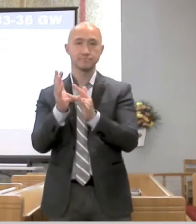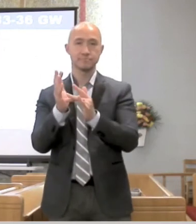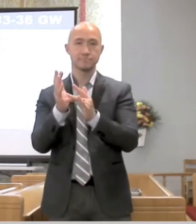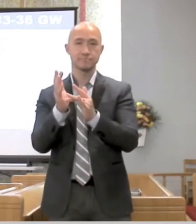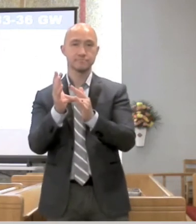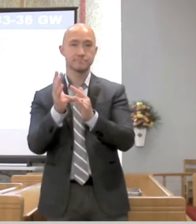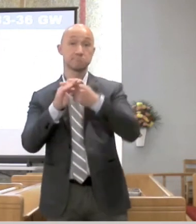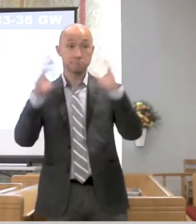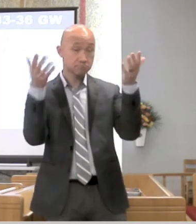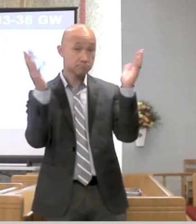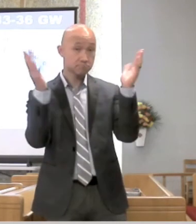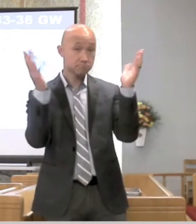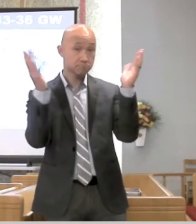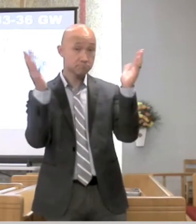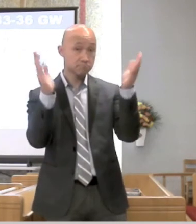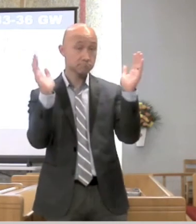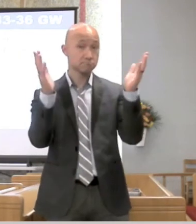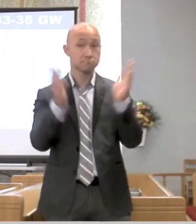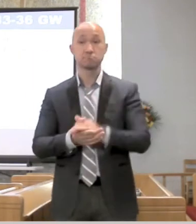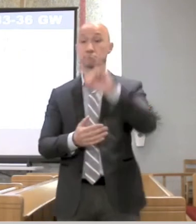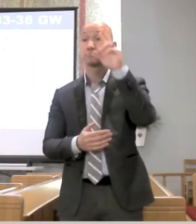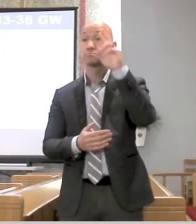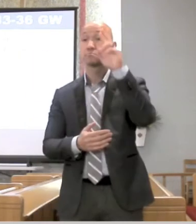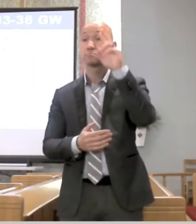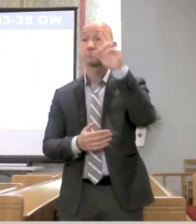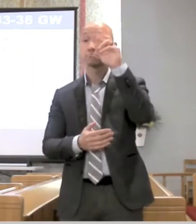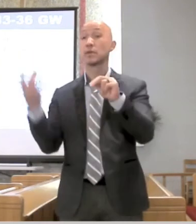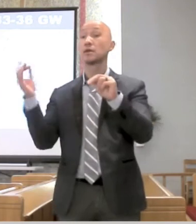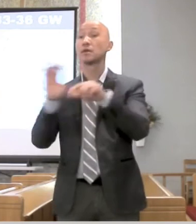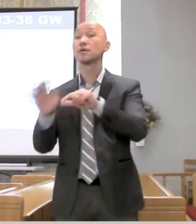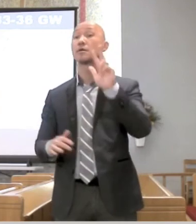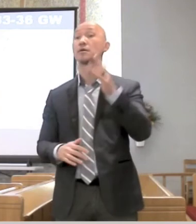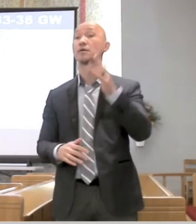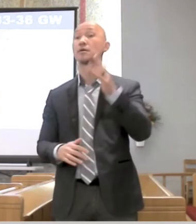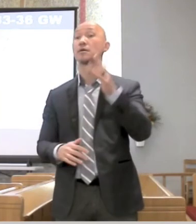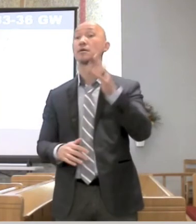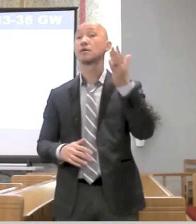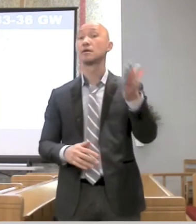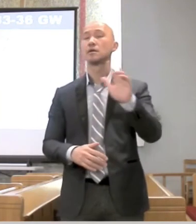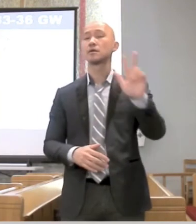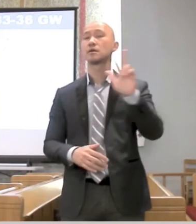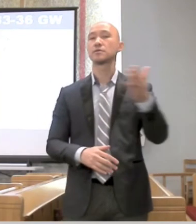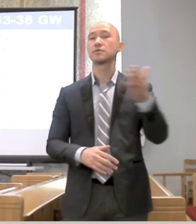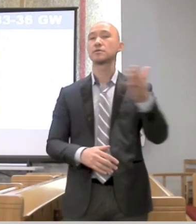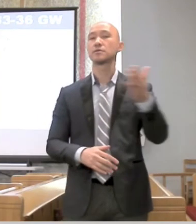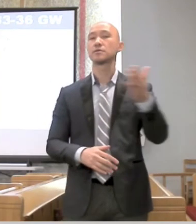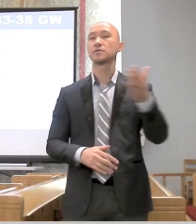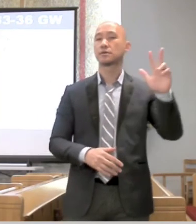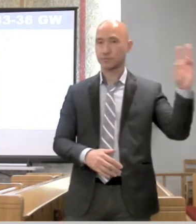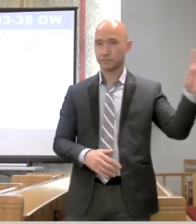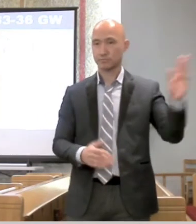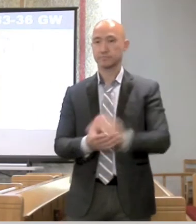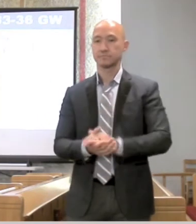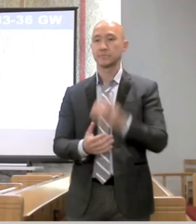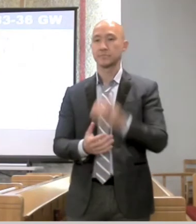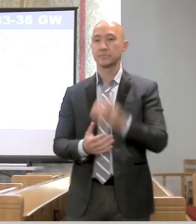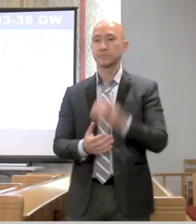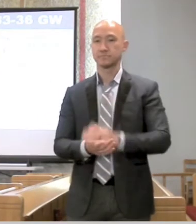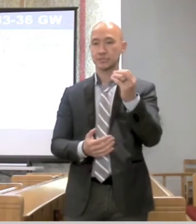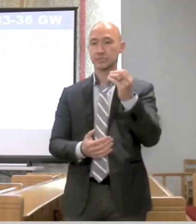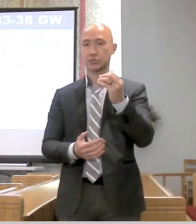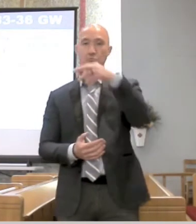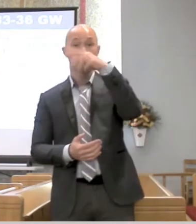33 through 38. It says, Pilate went back into the palace. Remember, he's going in and out because the Jews